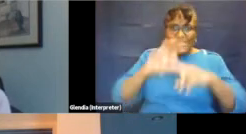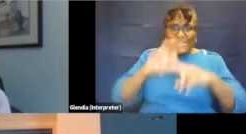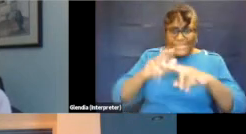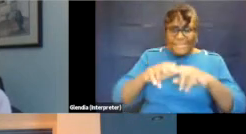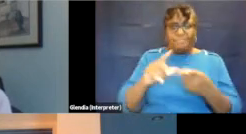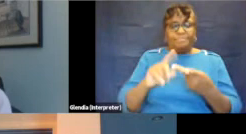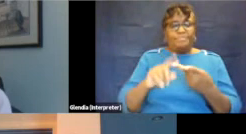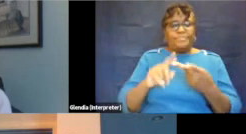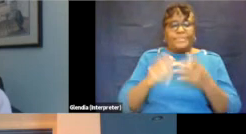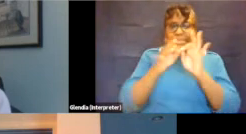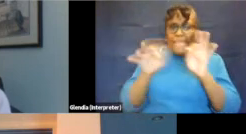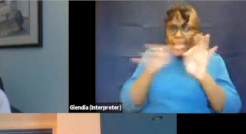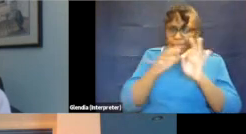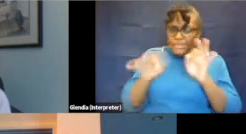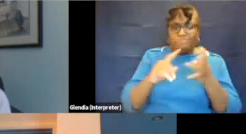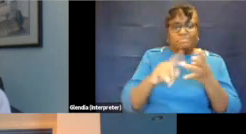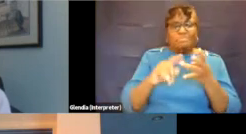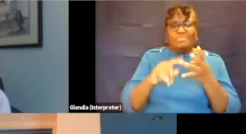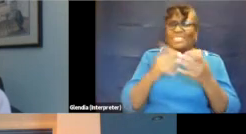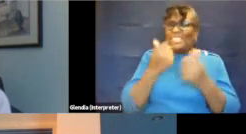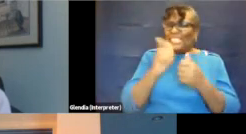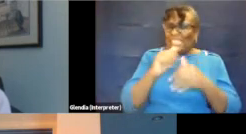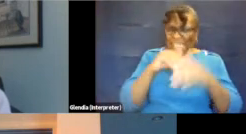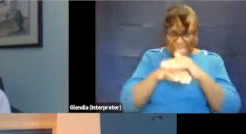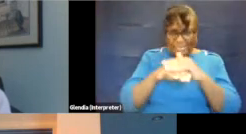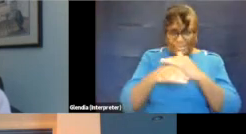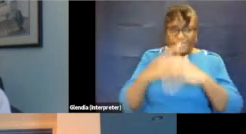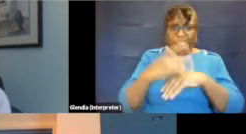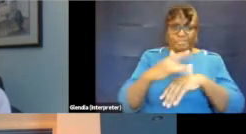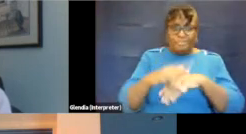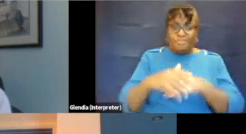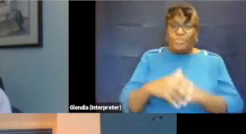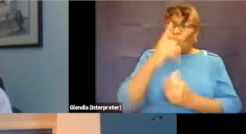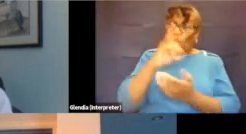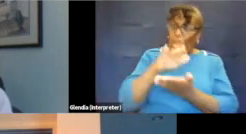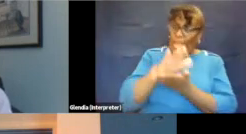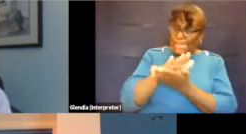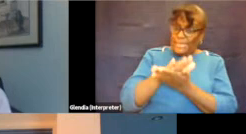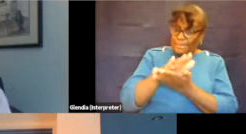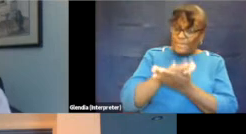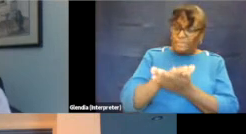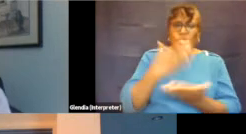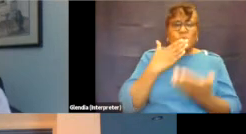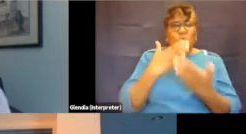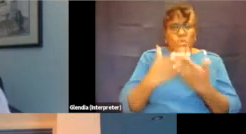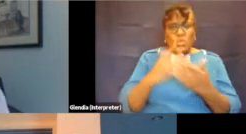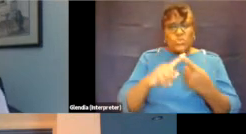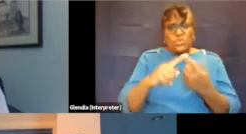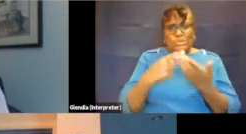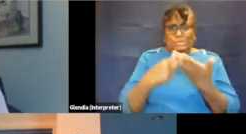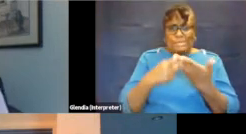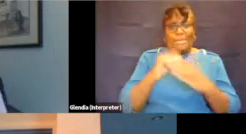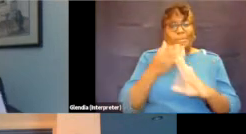that access be available? For academic performance, it's good to have the conversations pre-COVID. I think it's even more